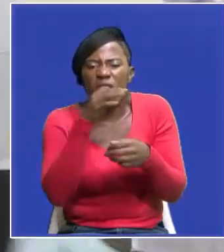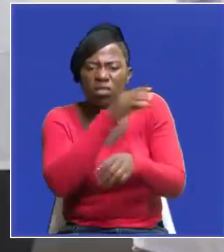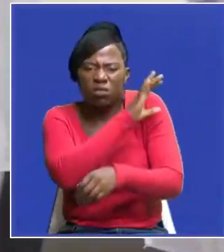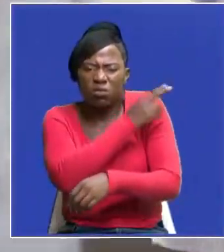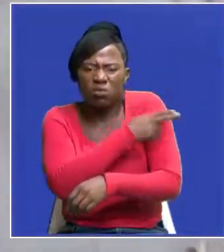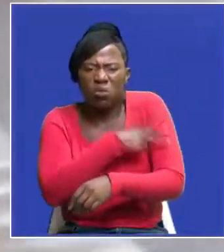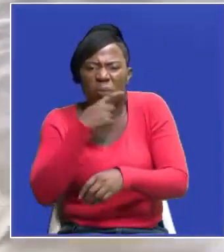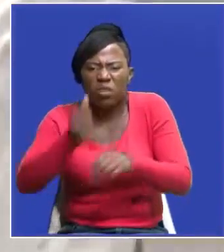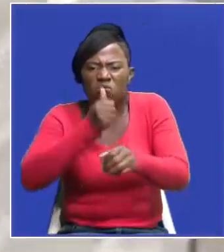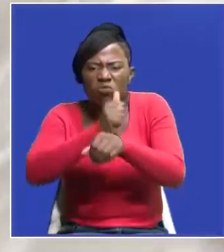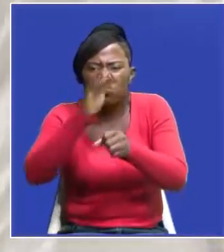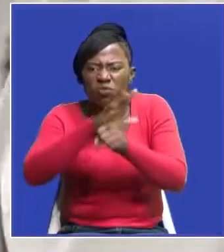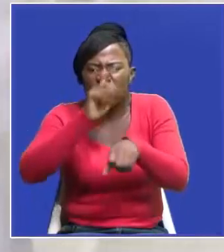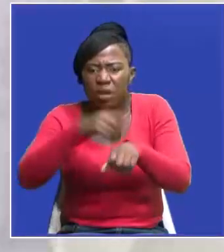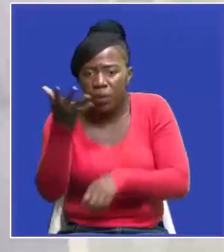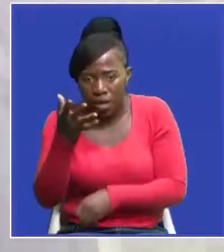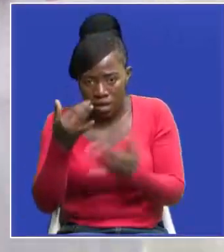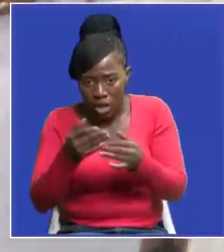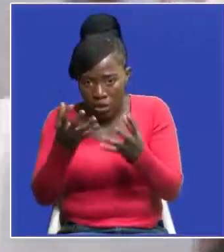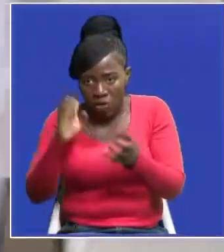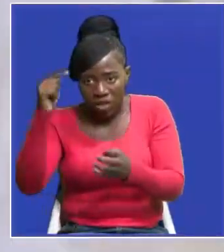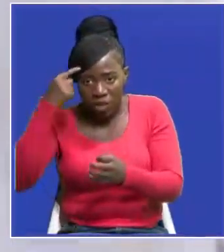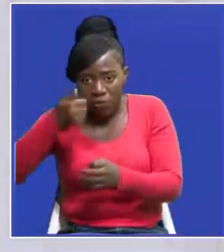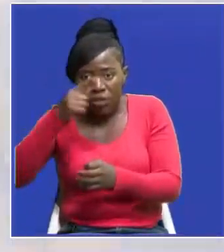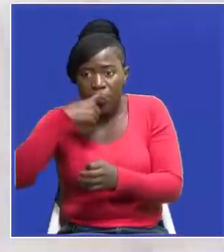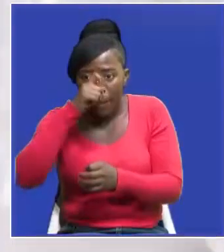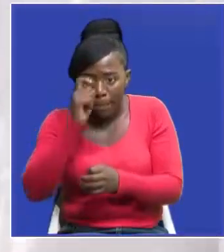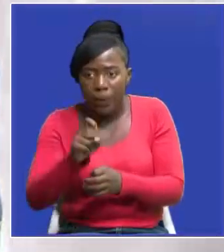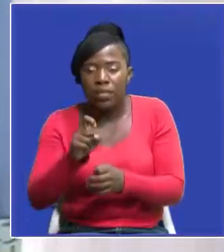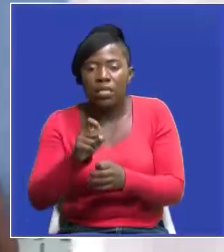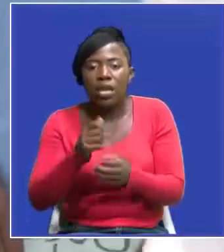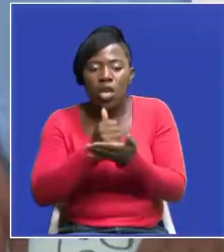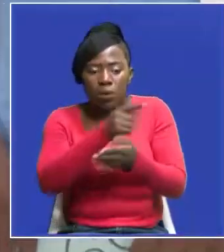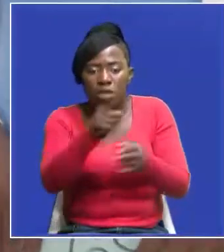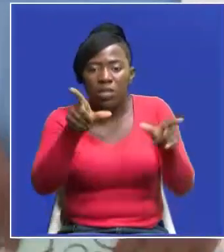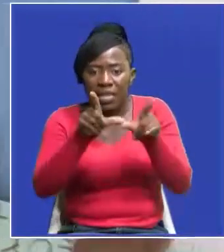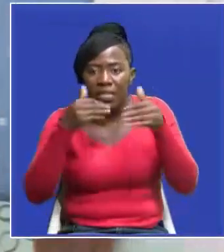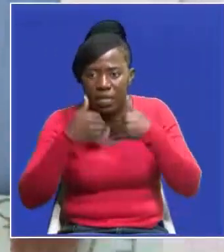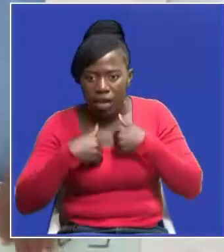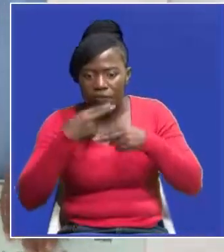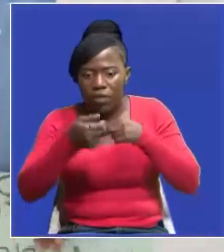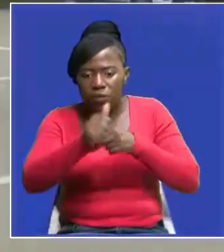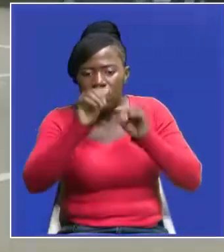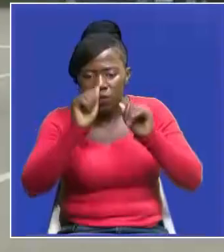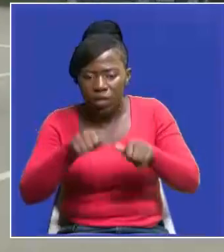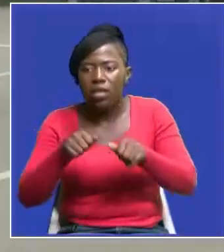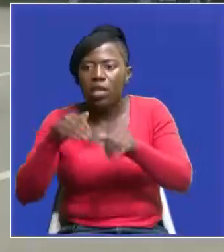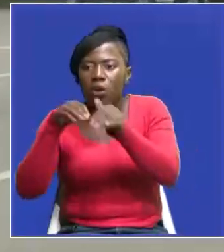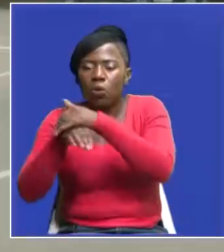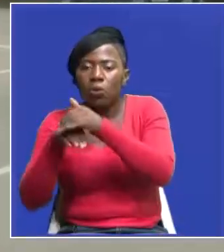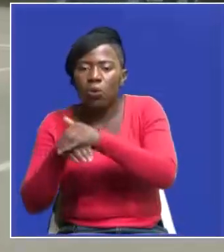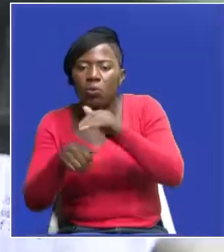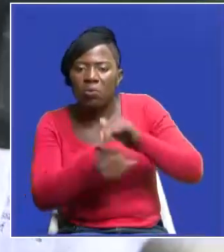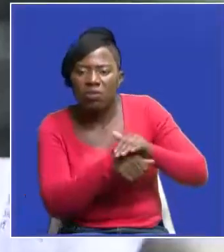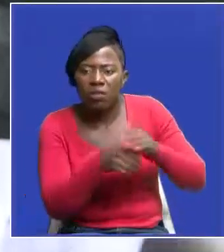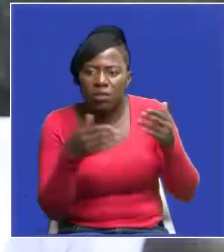government to amend the law on the acquisition of a practicing license to enable them get jobs in neighboring countries and in the private sector.